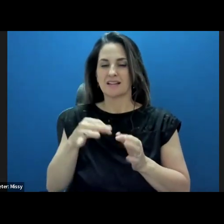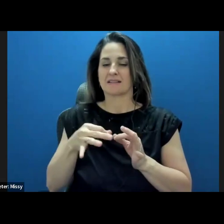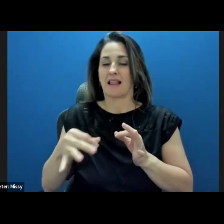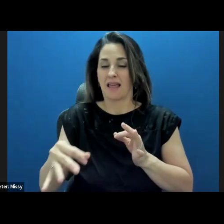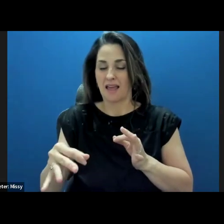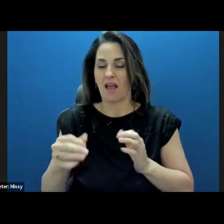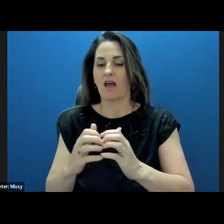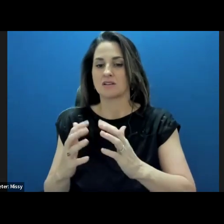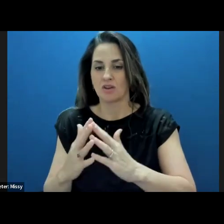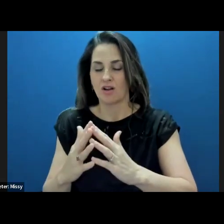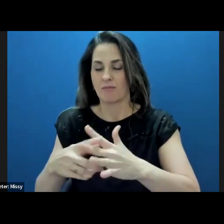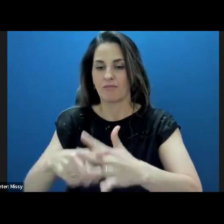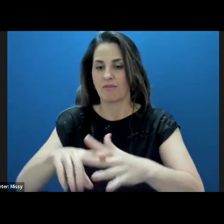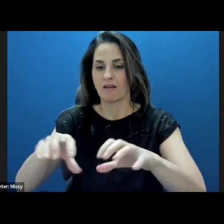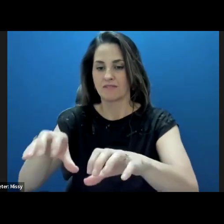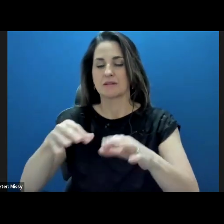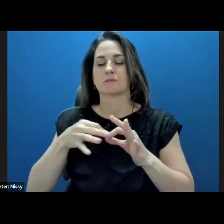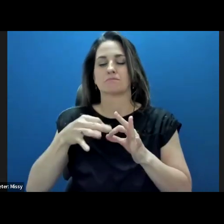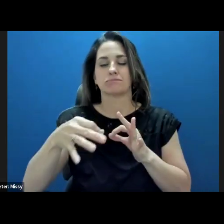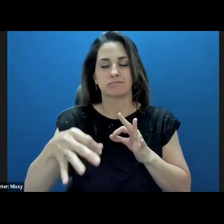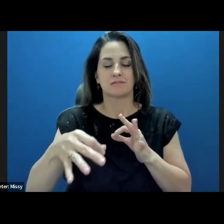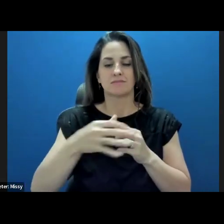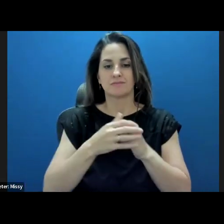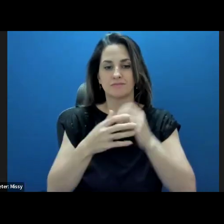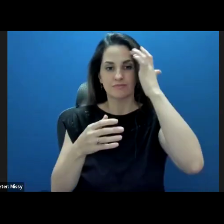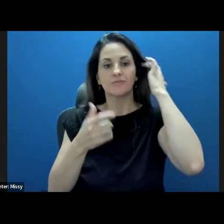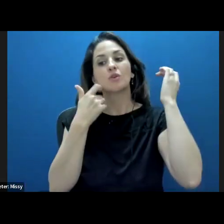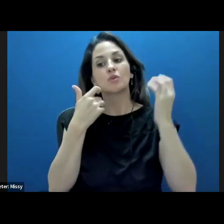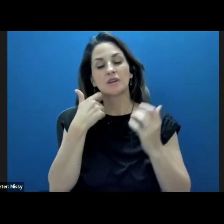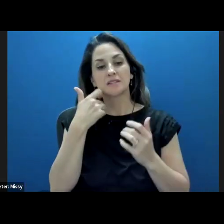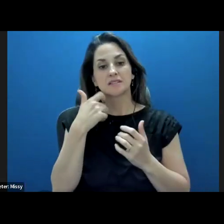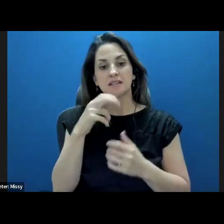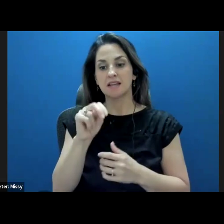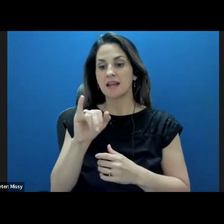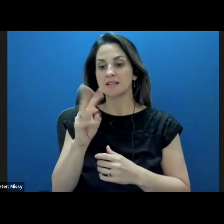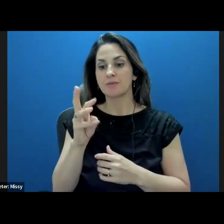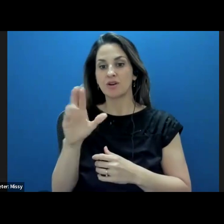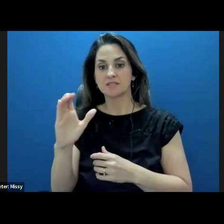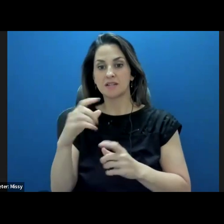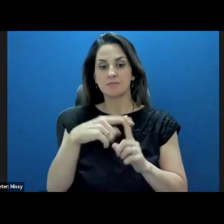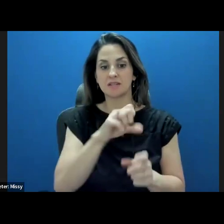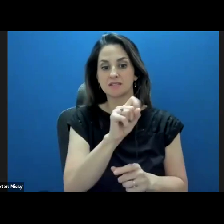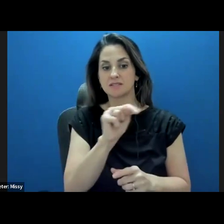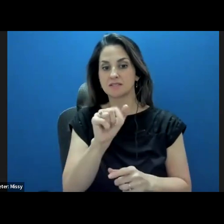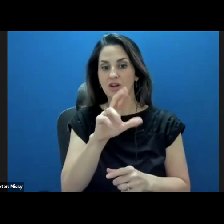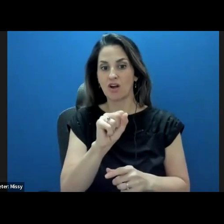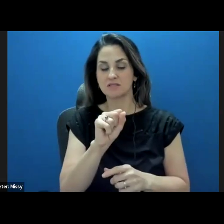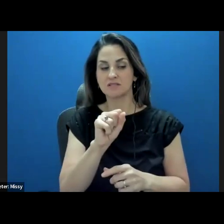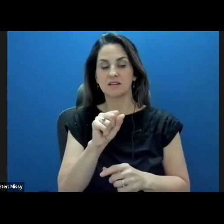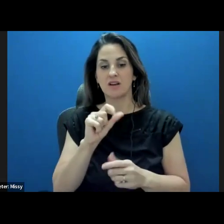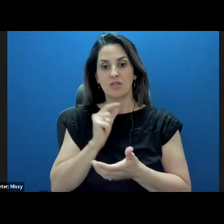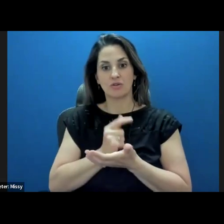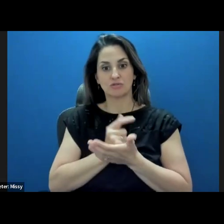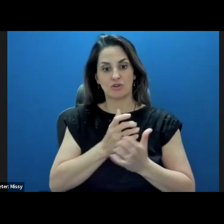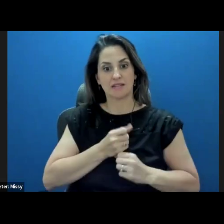startup in activities. At a recent gathering of NIWRC and STARS grantees, those